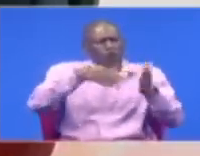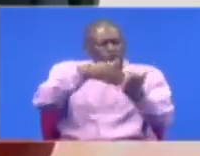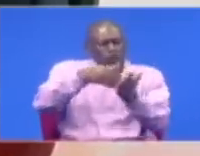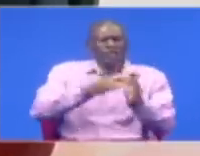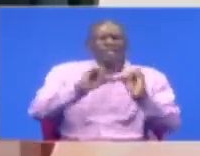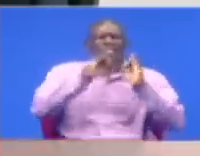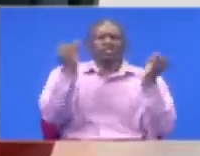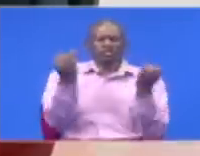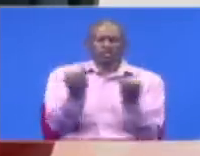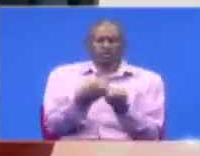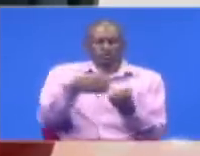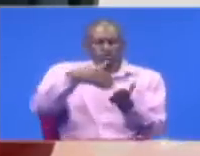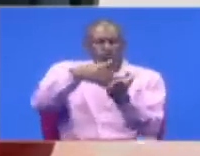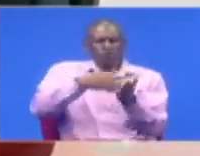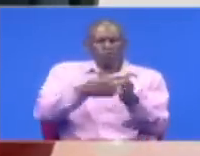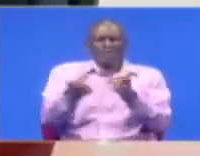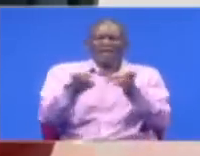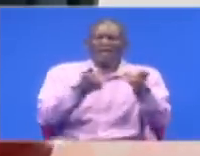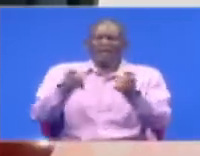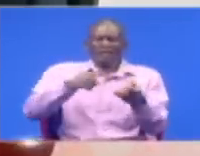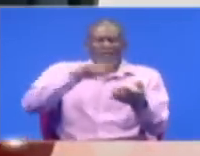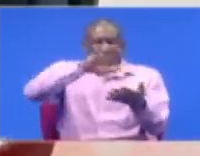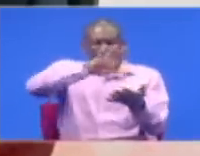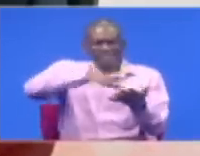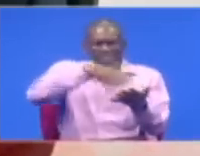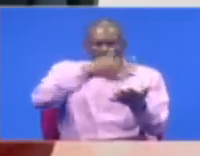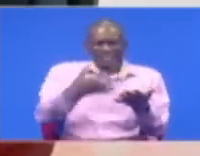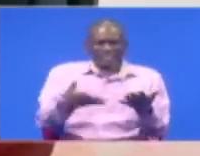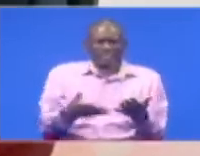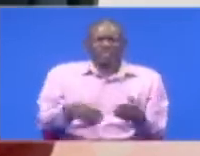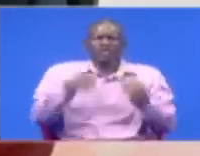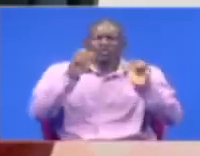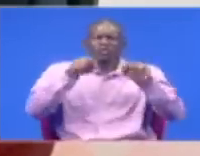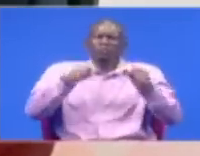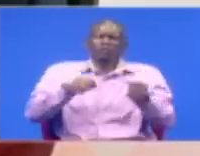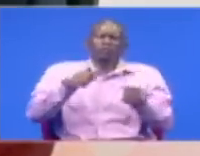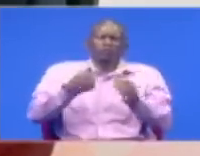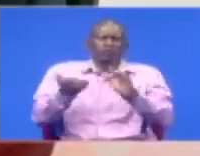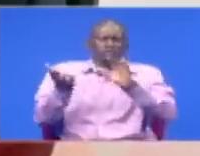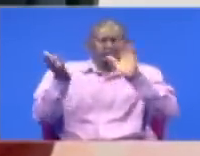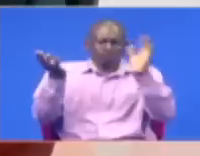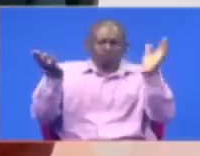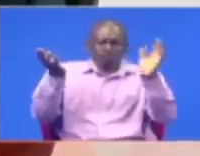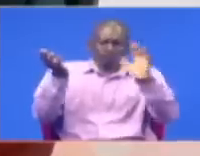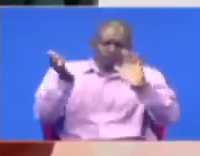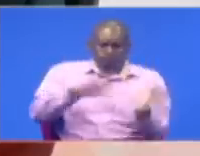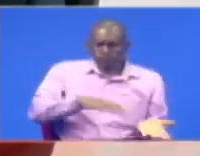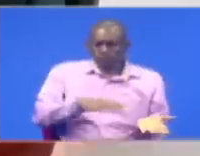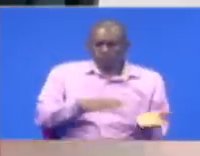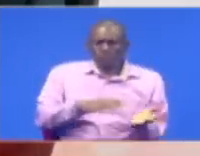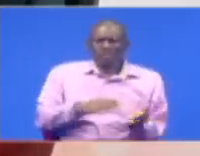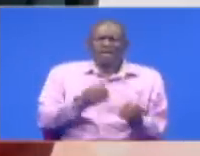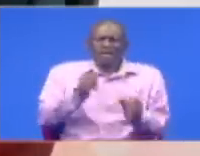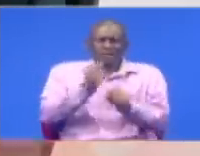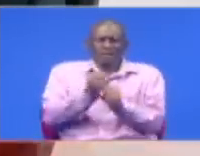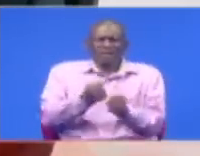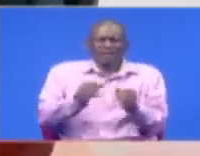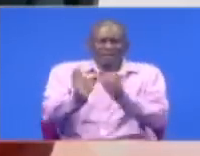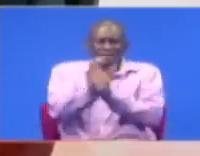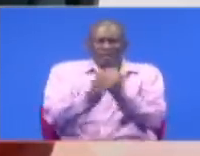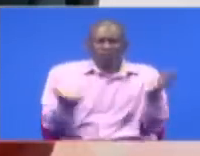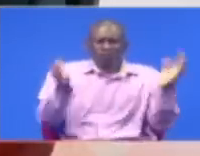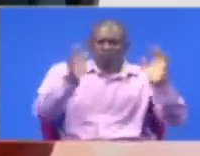weak governance structures can actually collapse any republic.